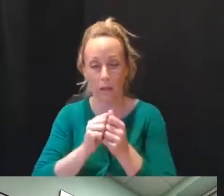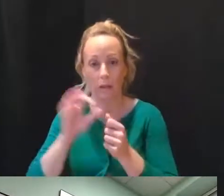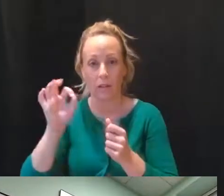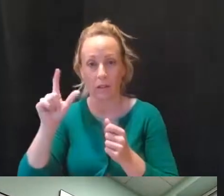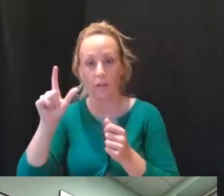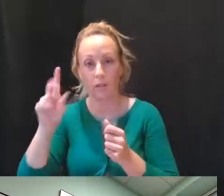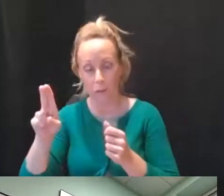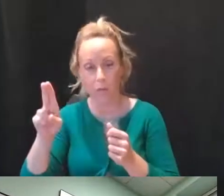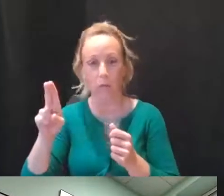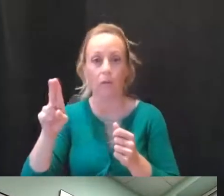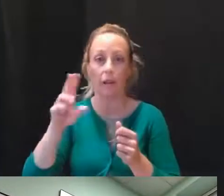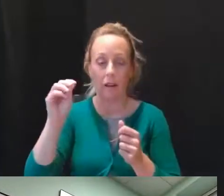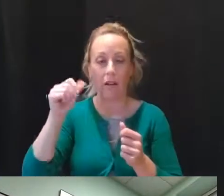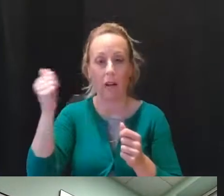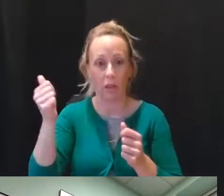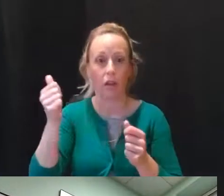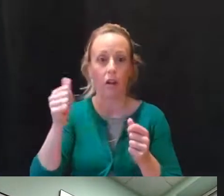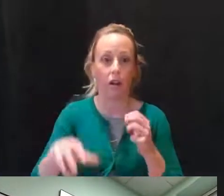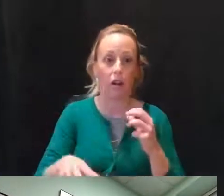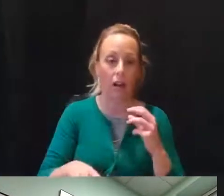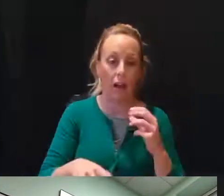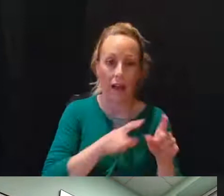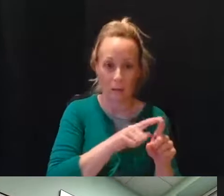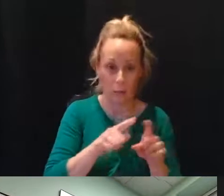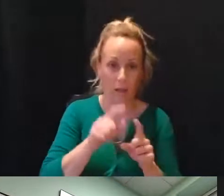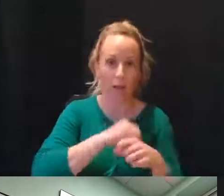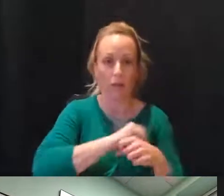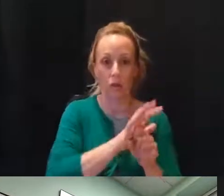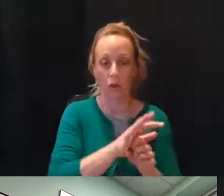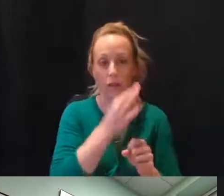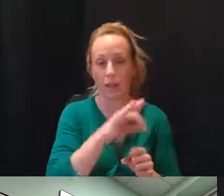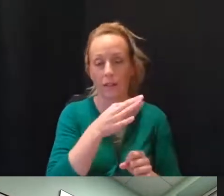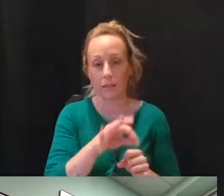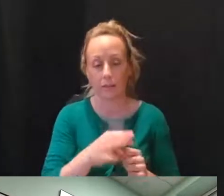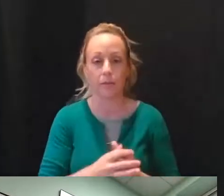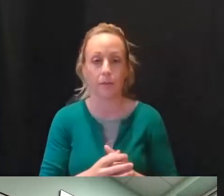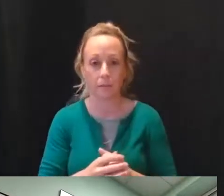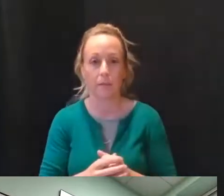including influenza. So yes, there are two different viruses, but they can cause co-infection.